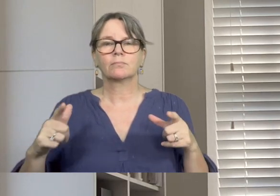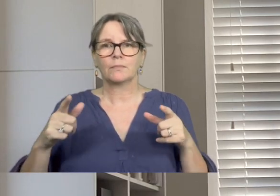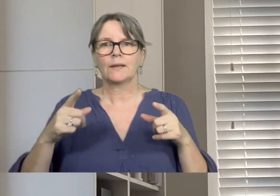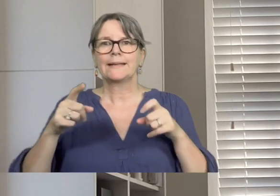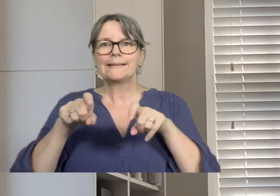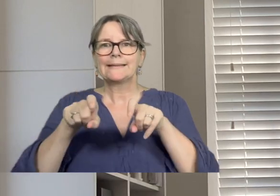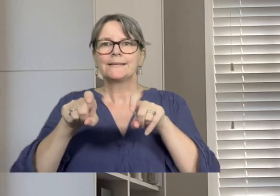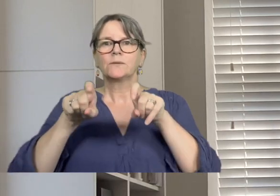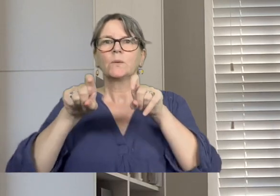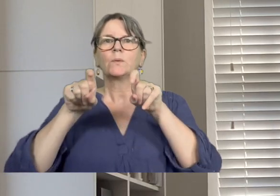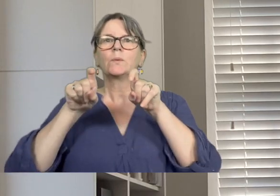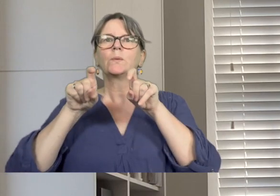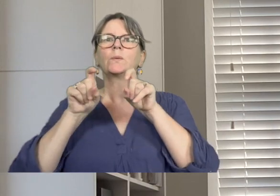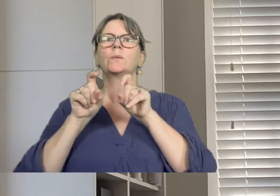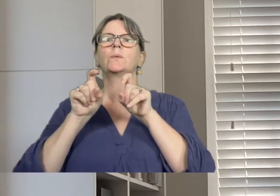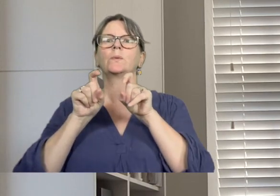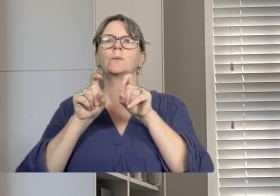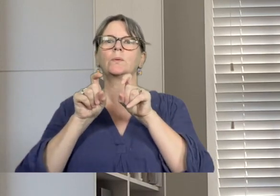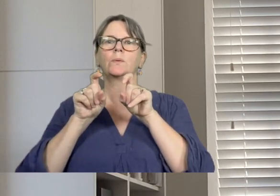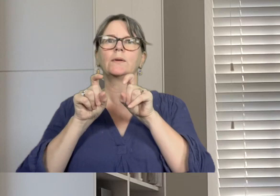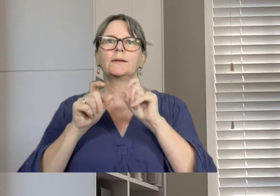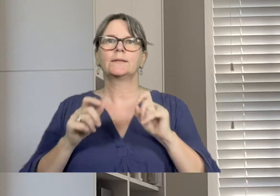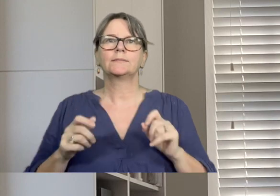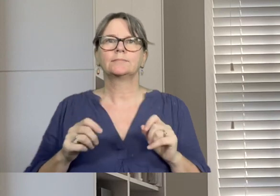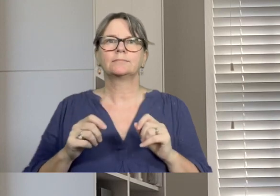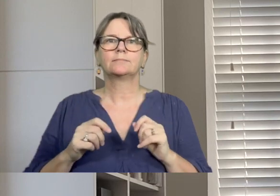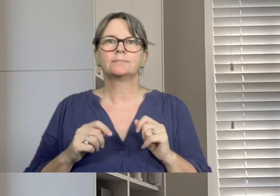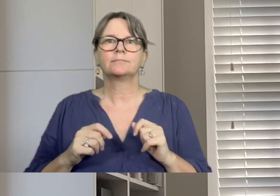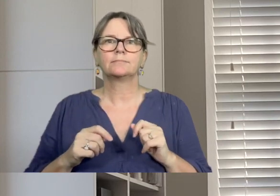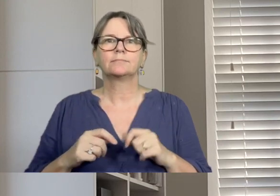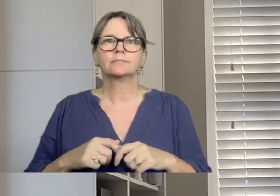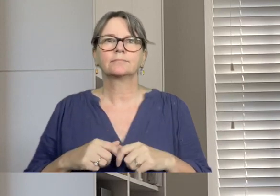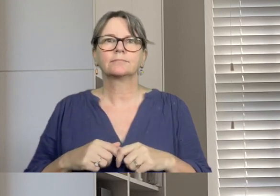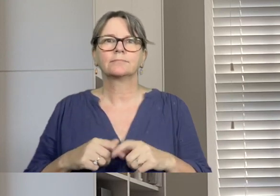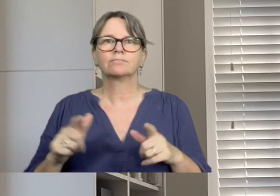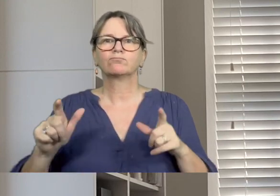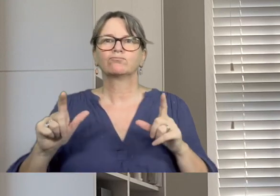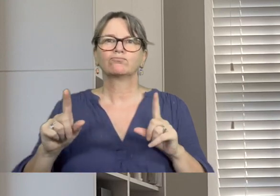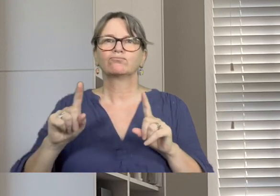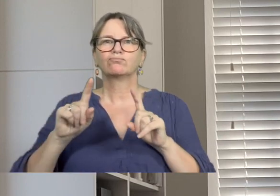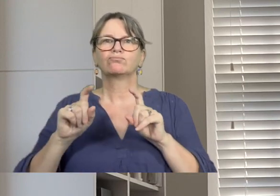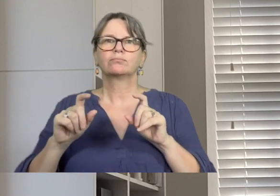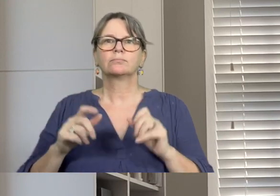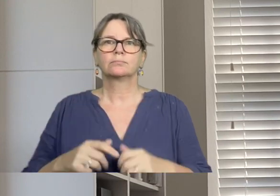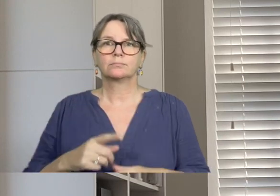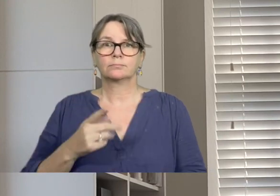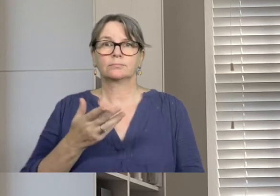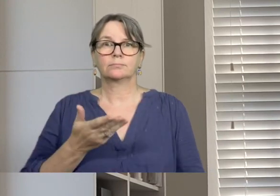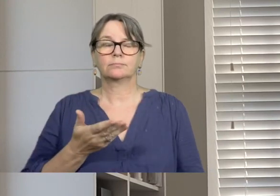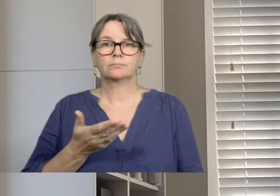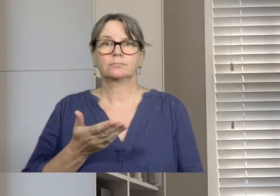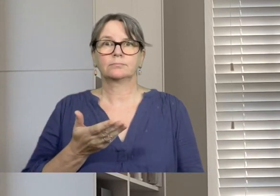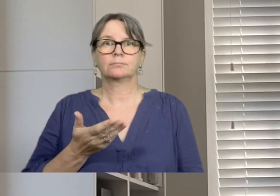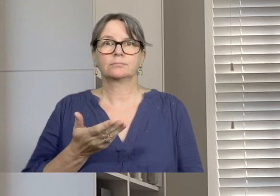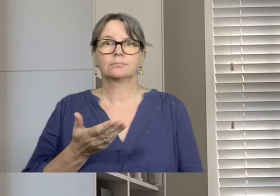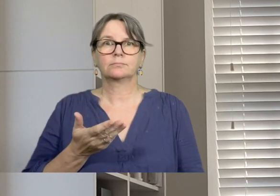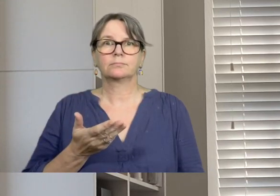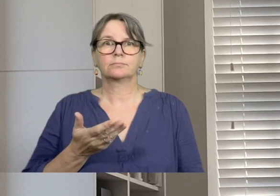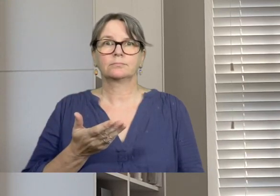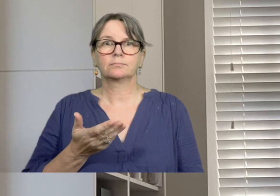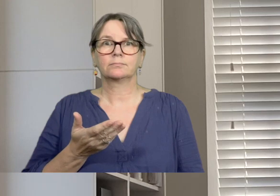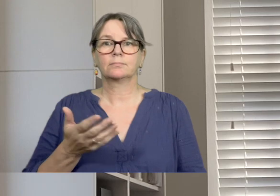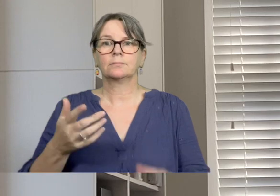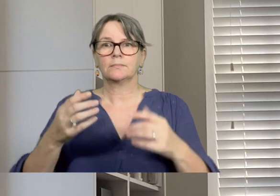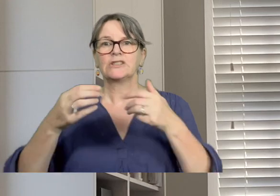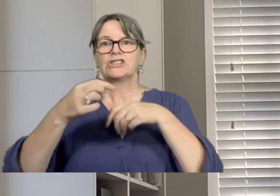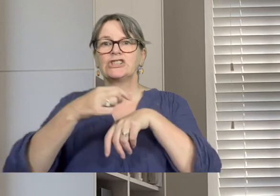going to soften those knees into the chest, but not so much that the bum lifts. We're going to keep that bum on the mat. We're going to keep that pelvis in neutral, soften those legs up